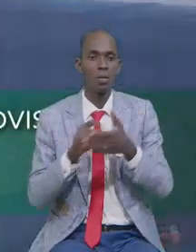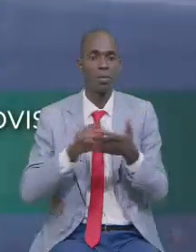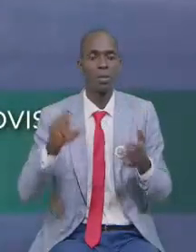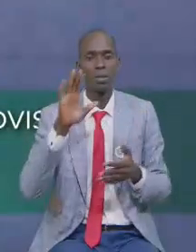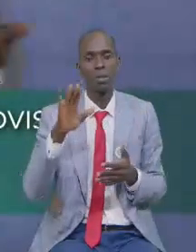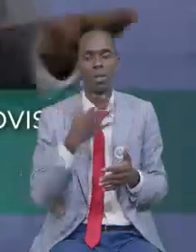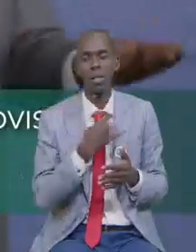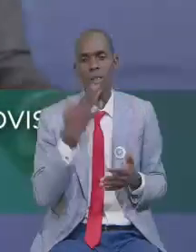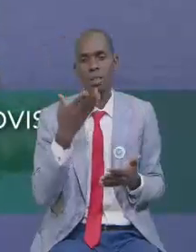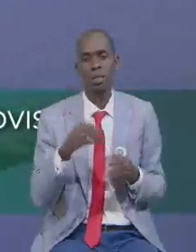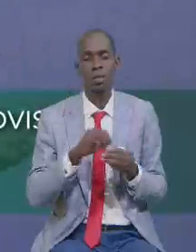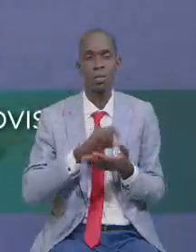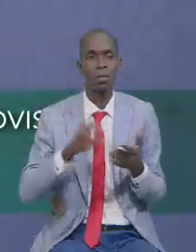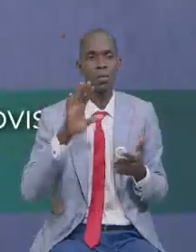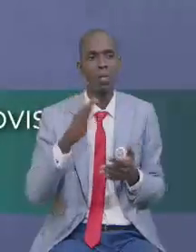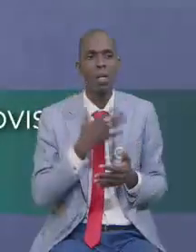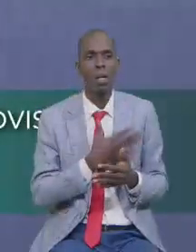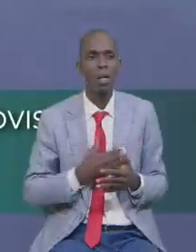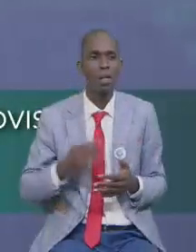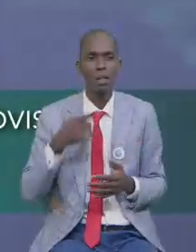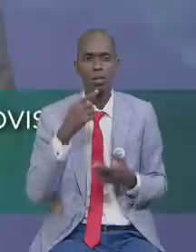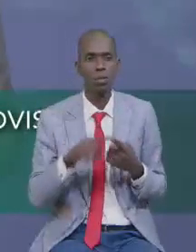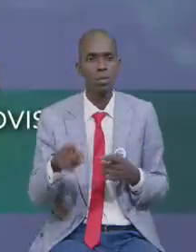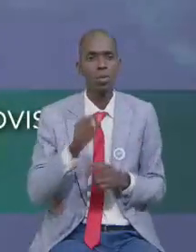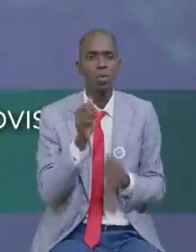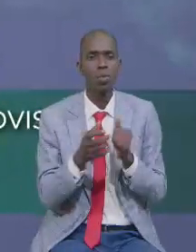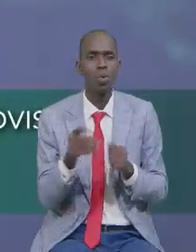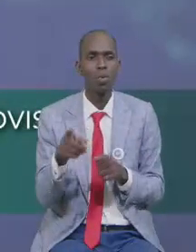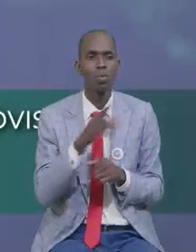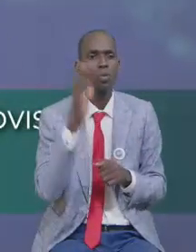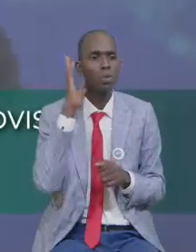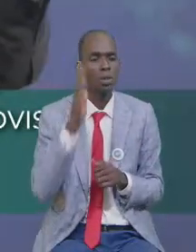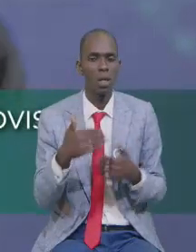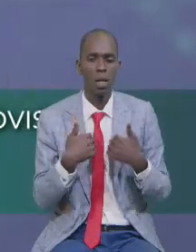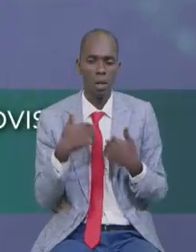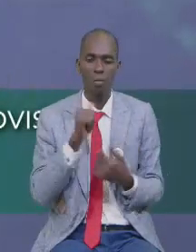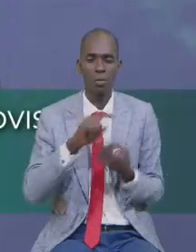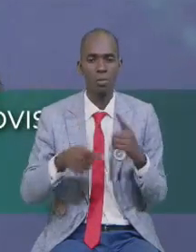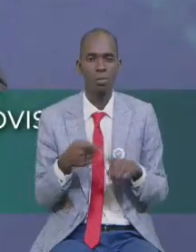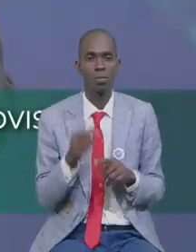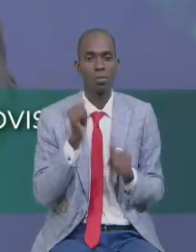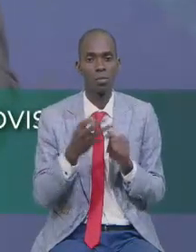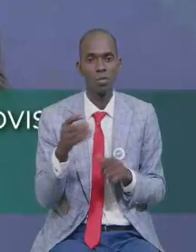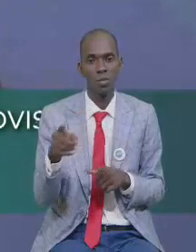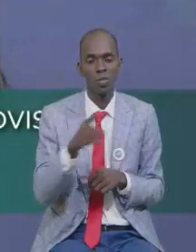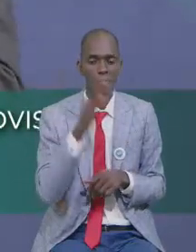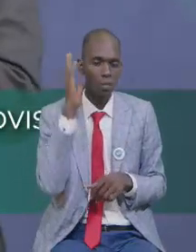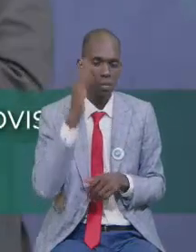said unto them, which of you shall have a friend? Which of you shall have